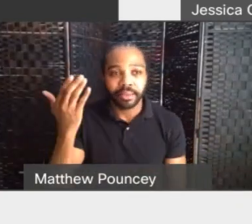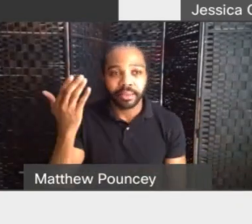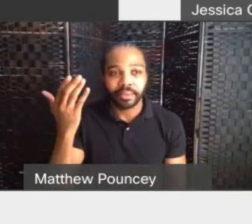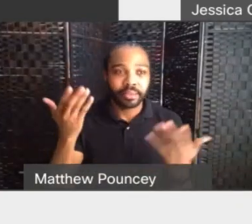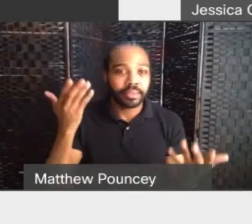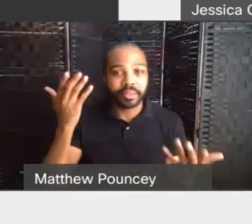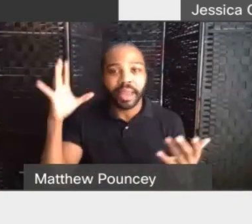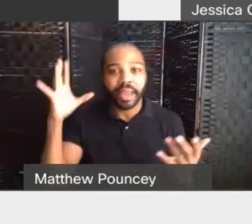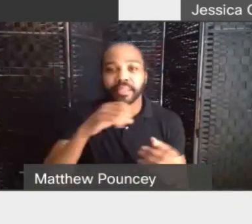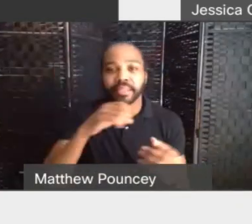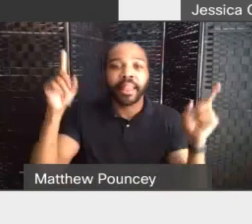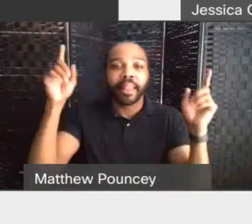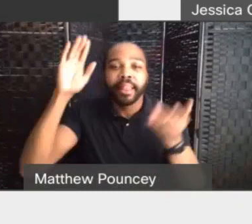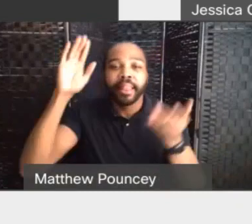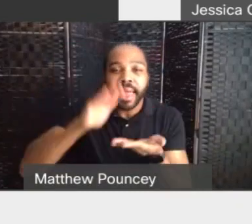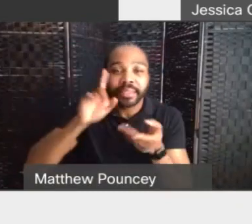complicated answer would be